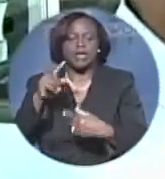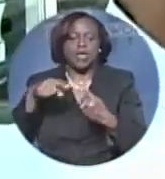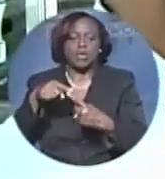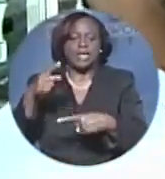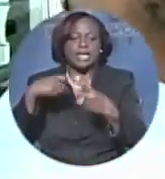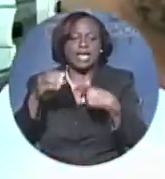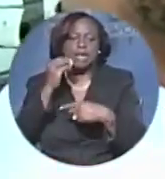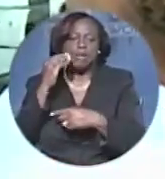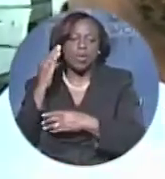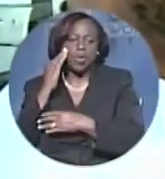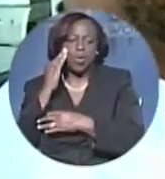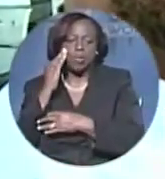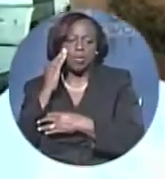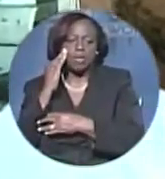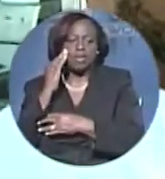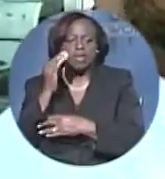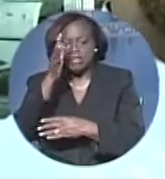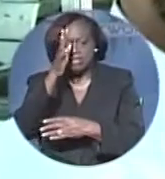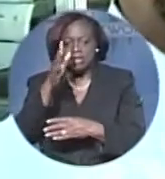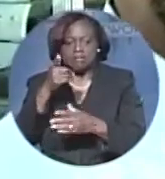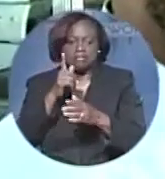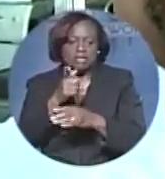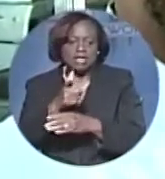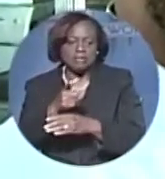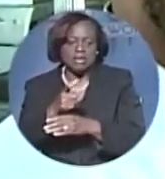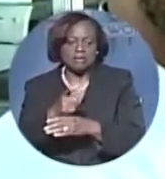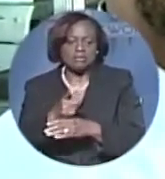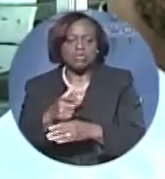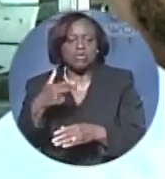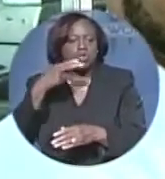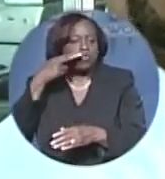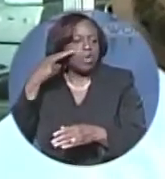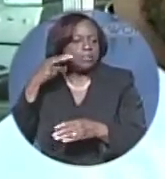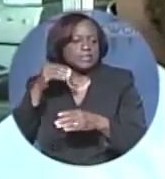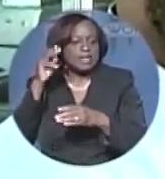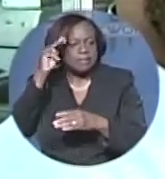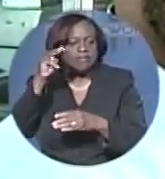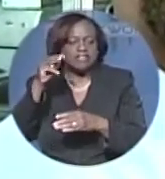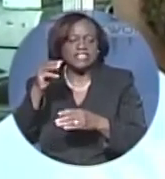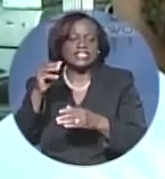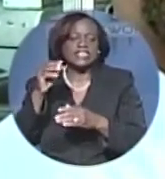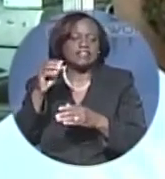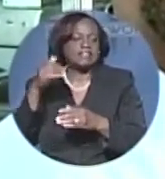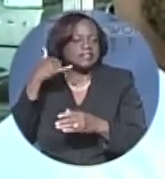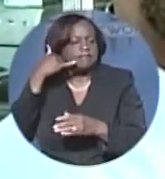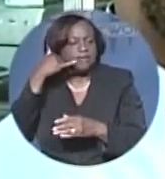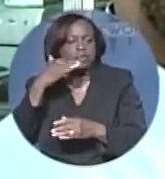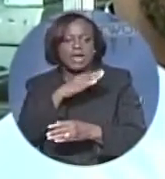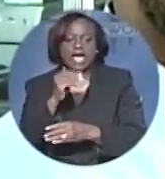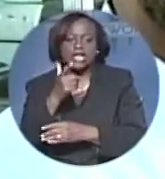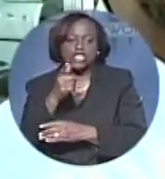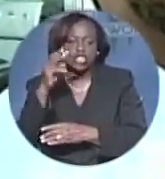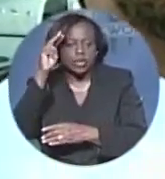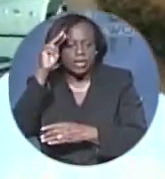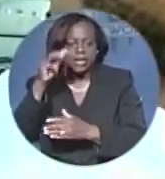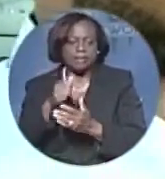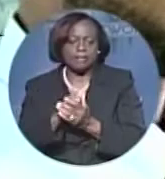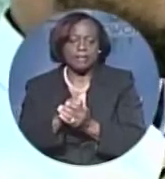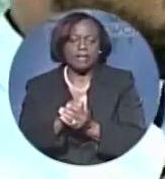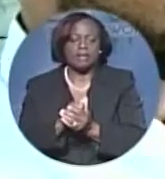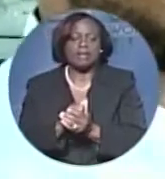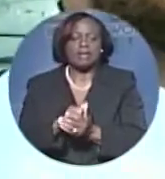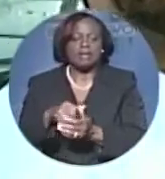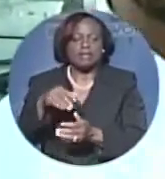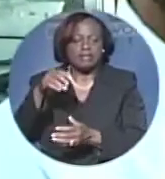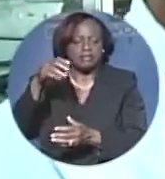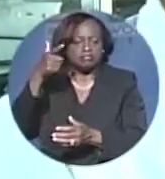gunman reportedly exited a silver Honda vehicle, robbing Sherman of his cell phone and subsequently shooting him. Police say the gunman fled the area